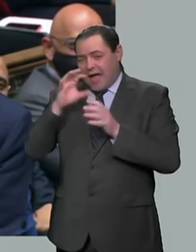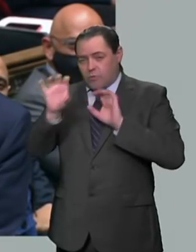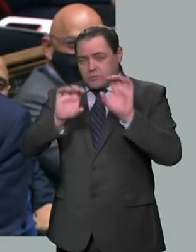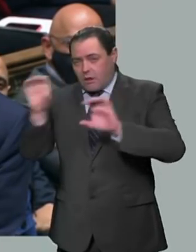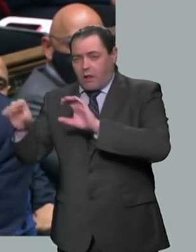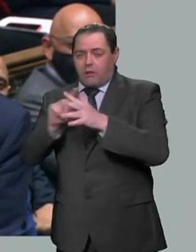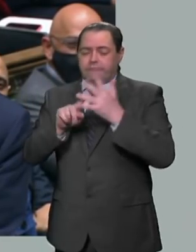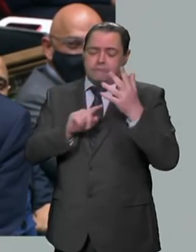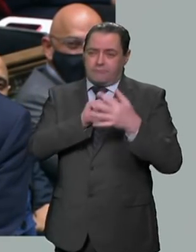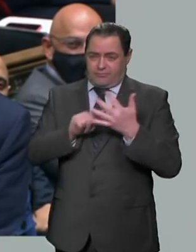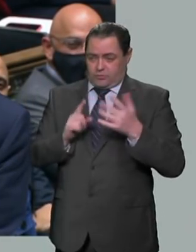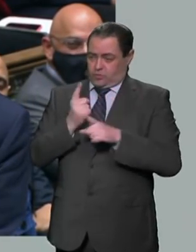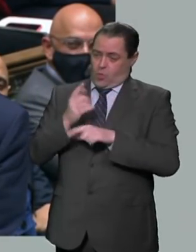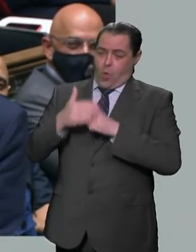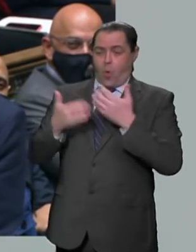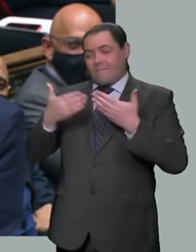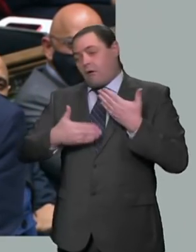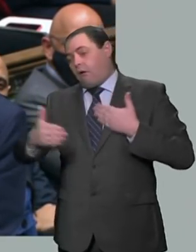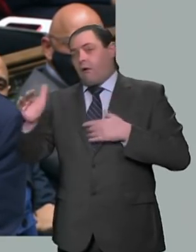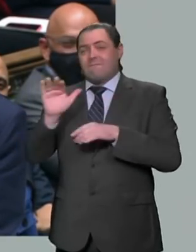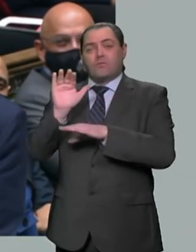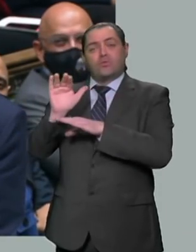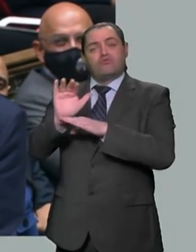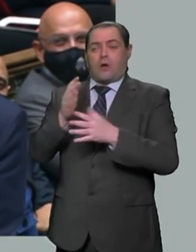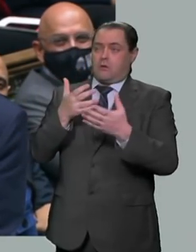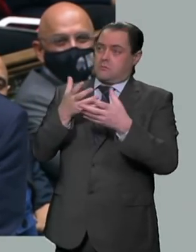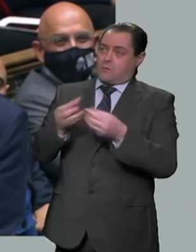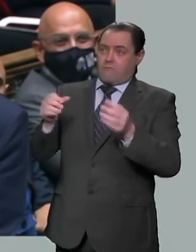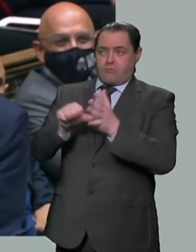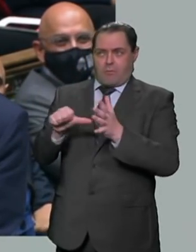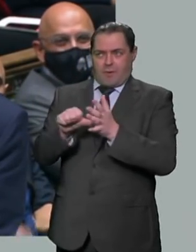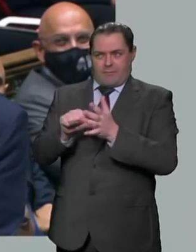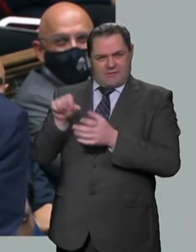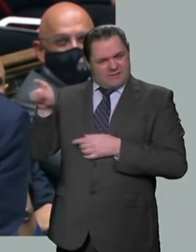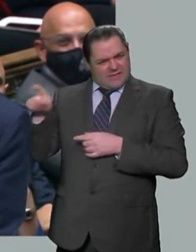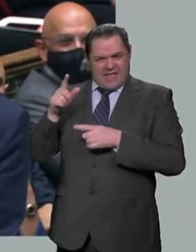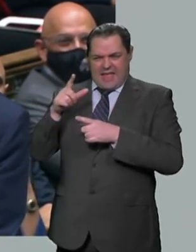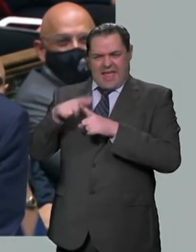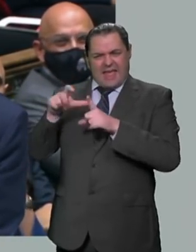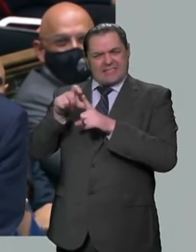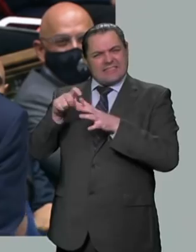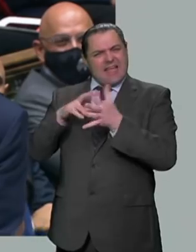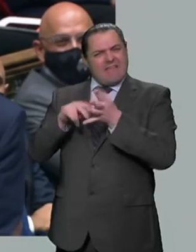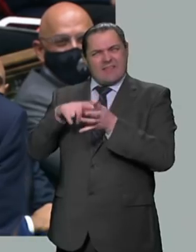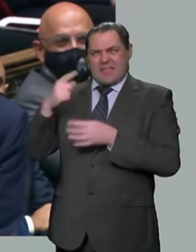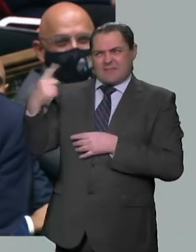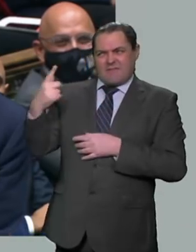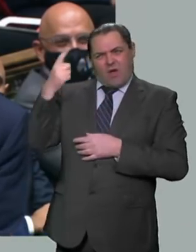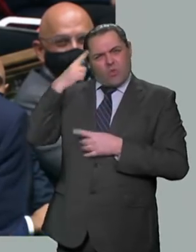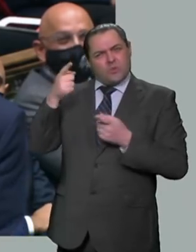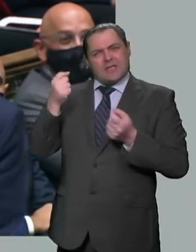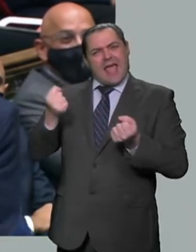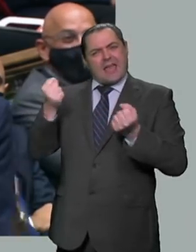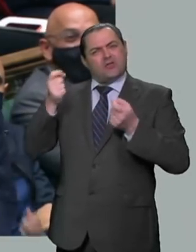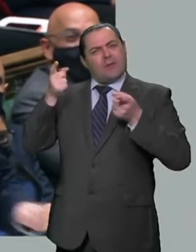if he talks about long-term energy solutions, is this the same Ed Ball-Davey who was an energy